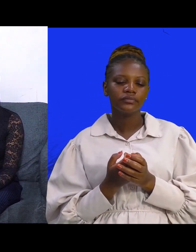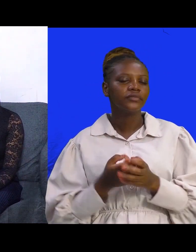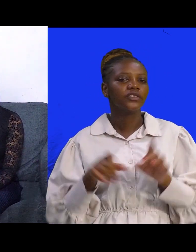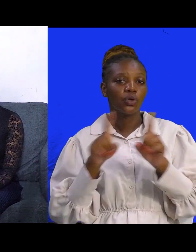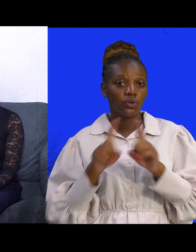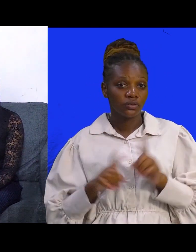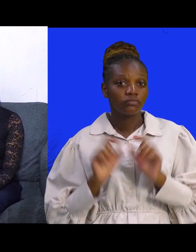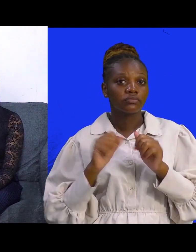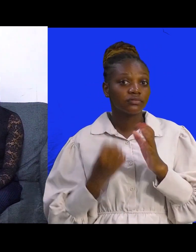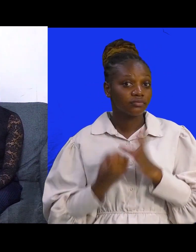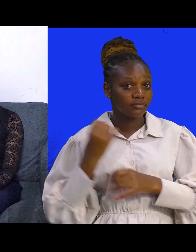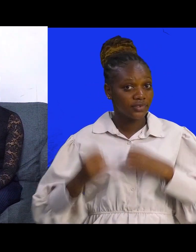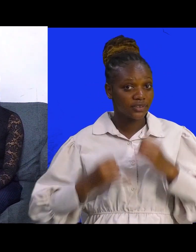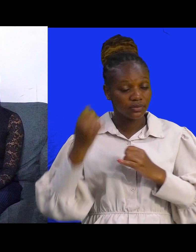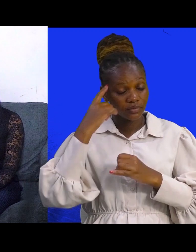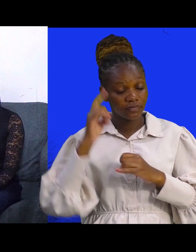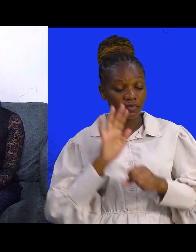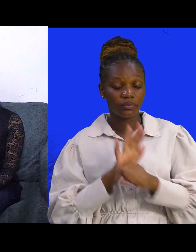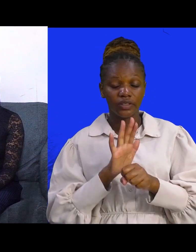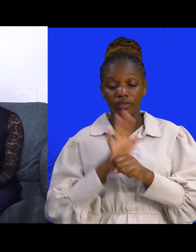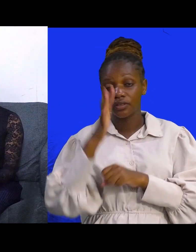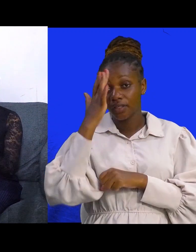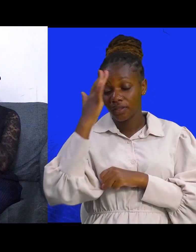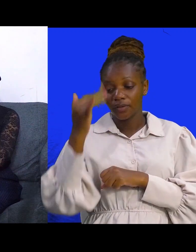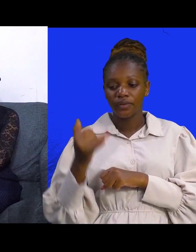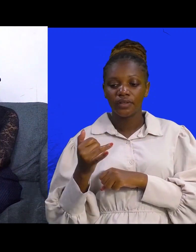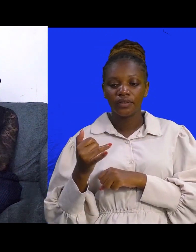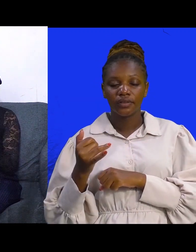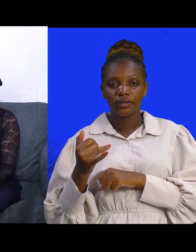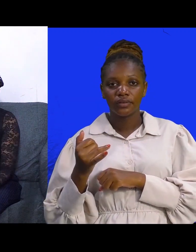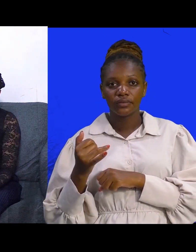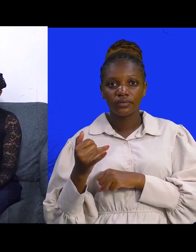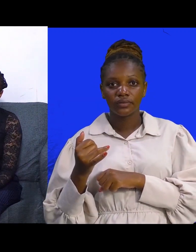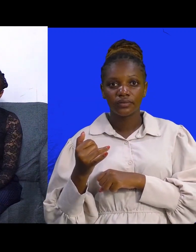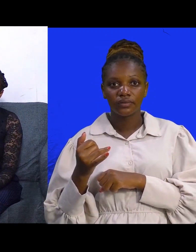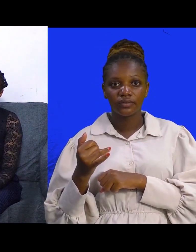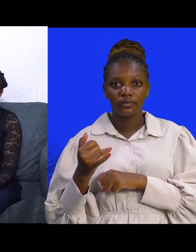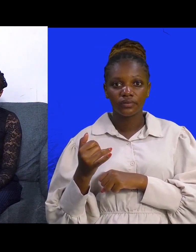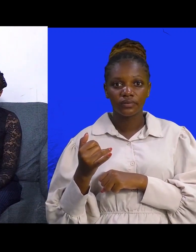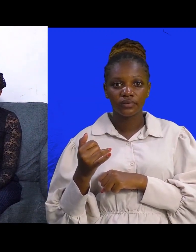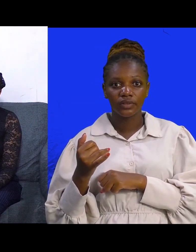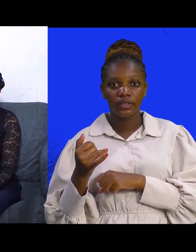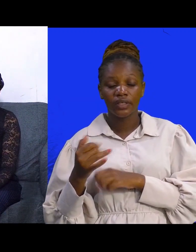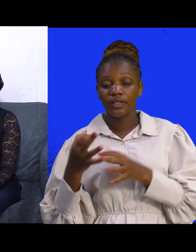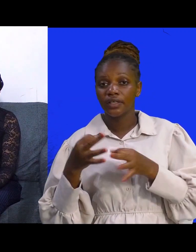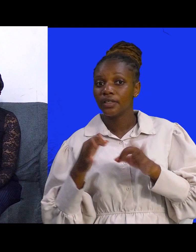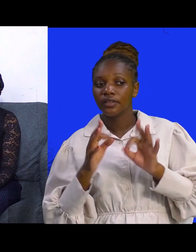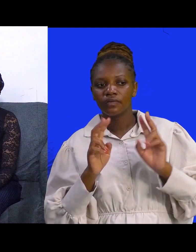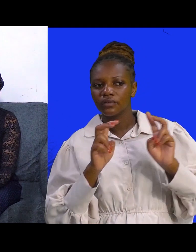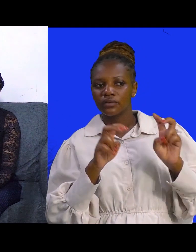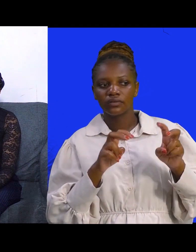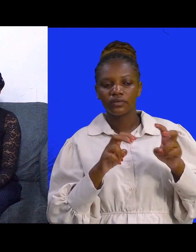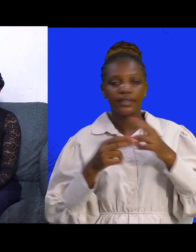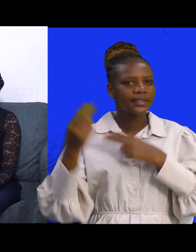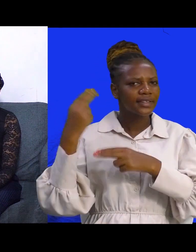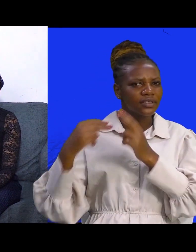can be a source of entertainment for many because there'll be a sense of